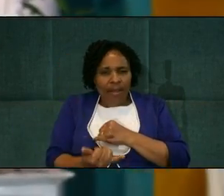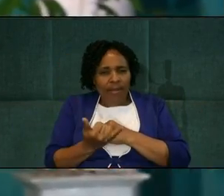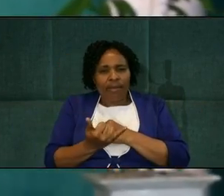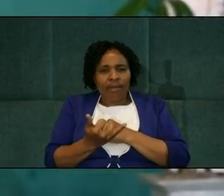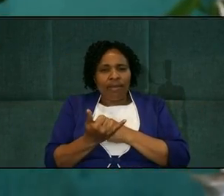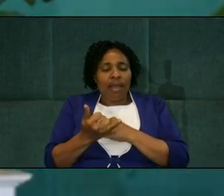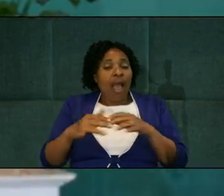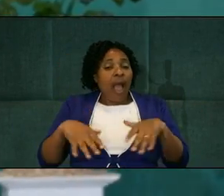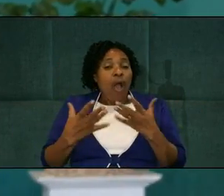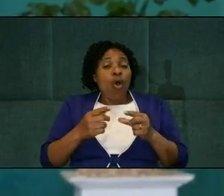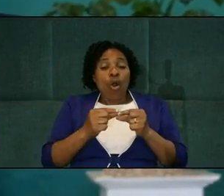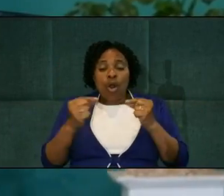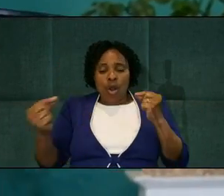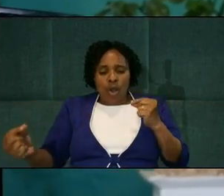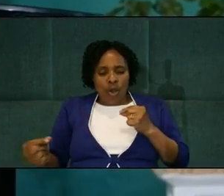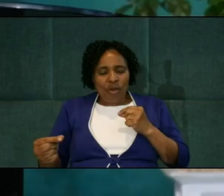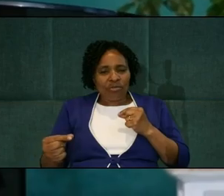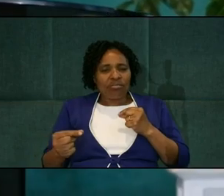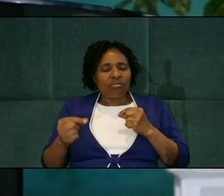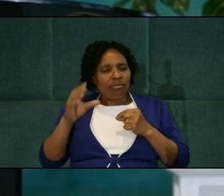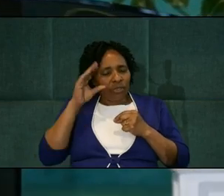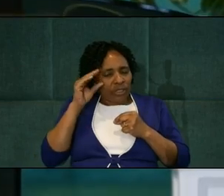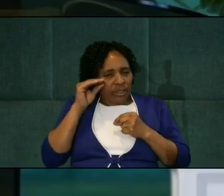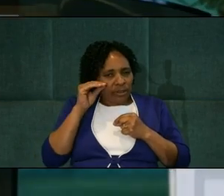How long will I put up with this, Moses?